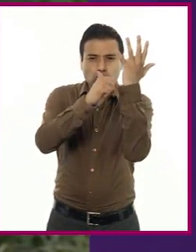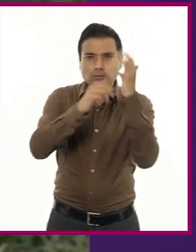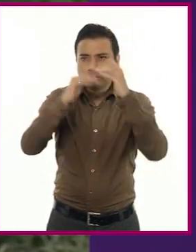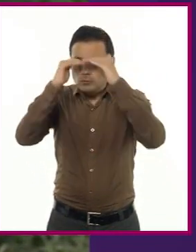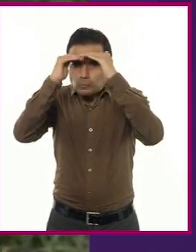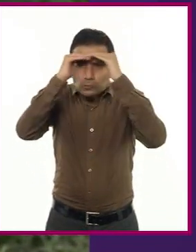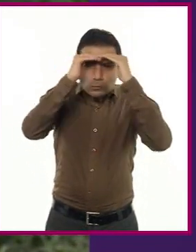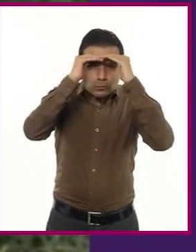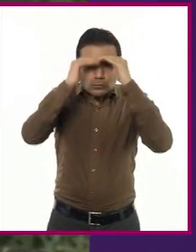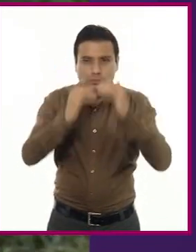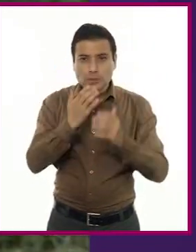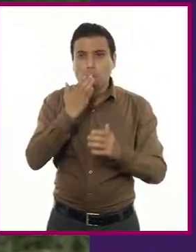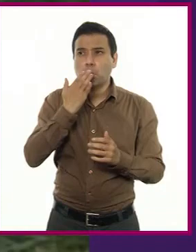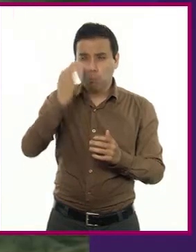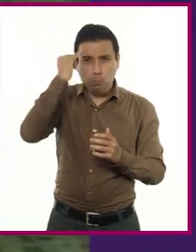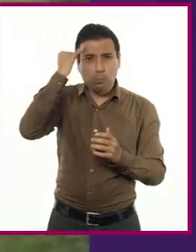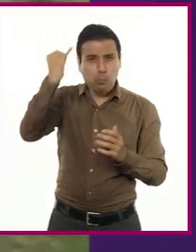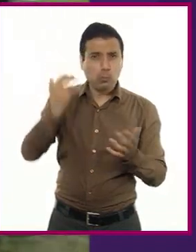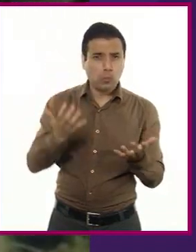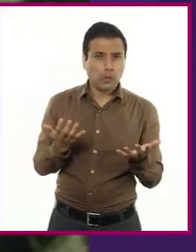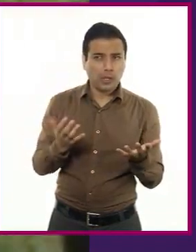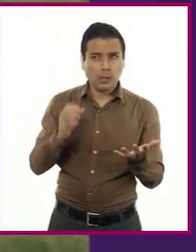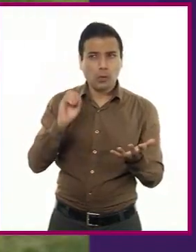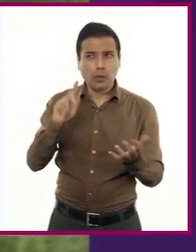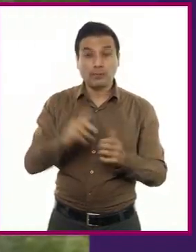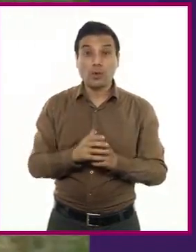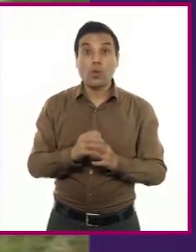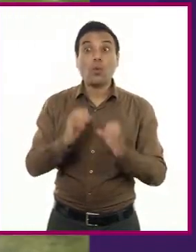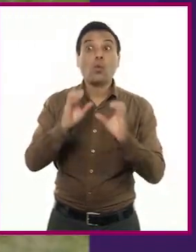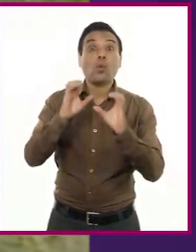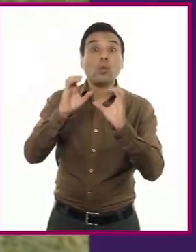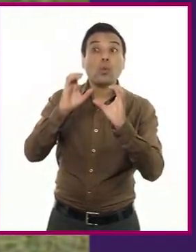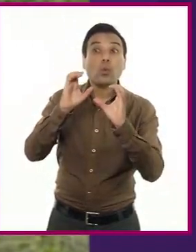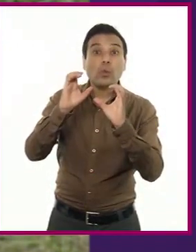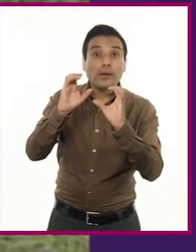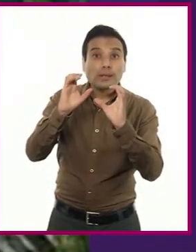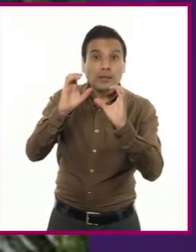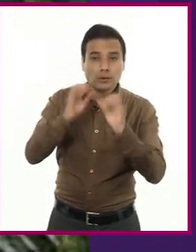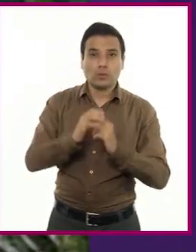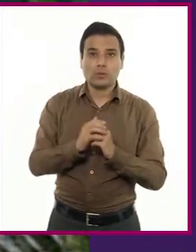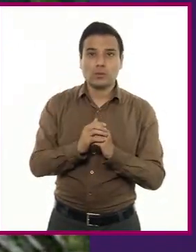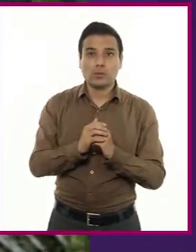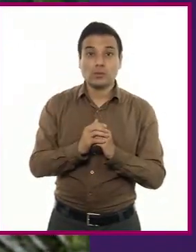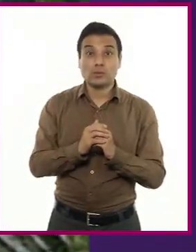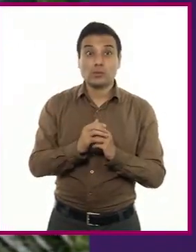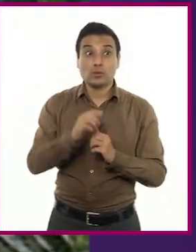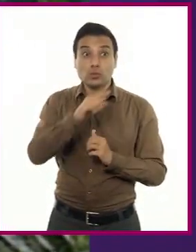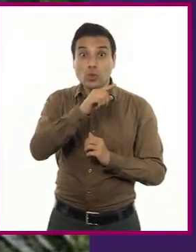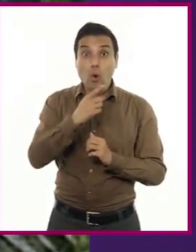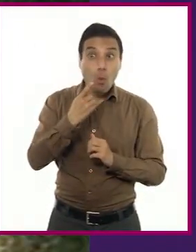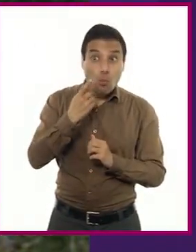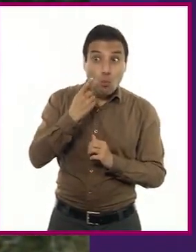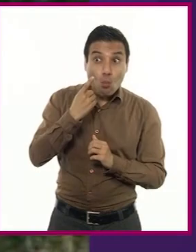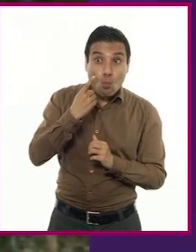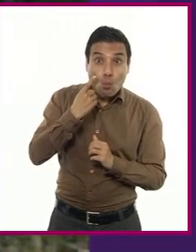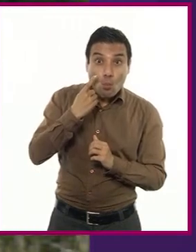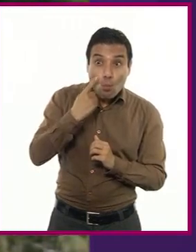Okay, that's a good idea. But be careful. And if you see him, don't shout.